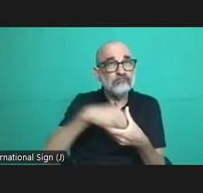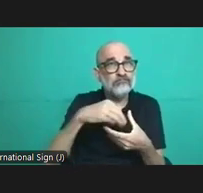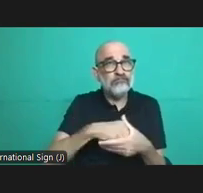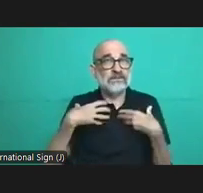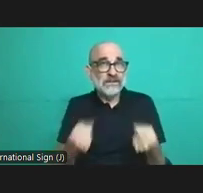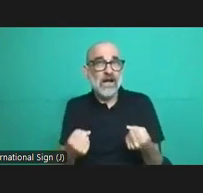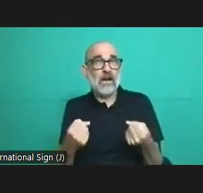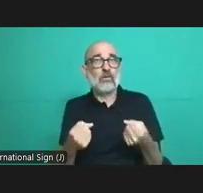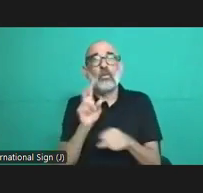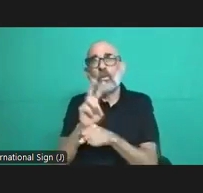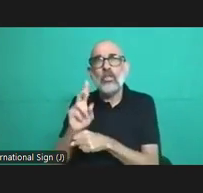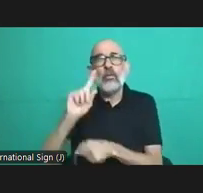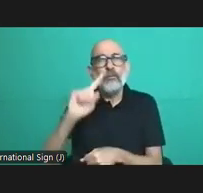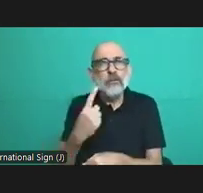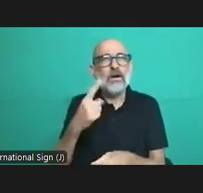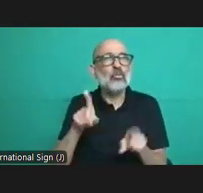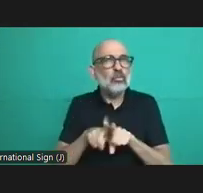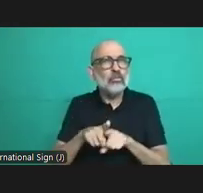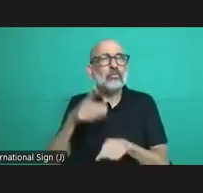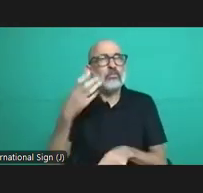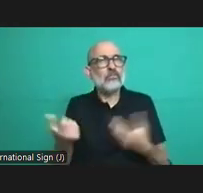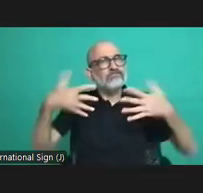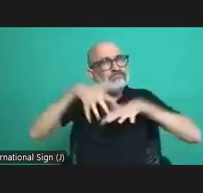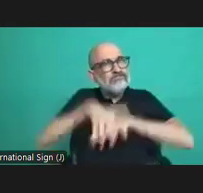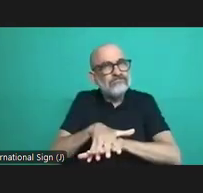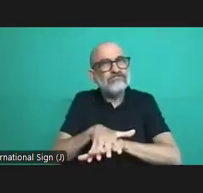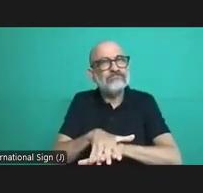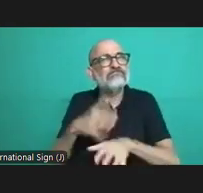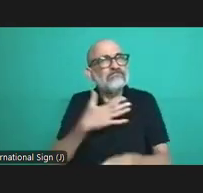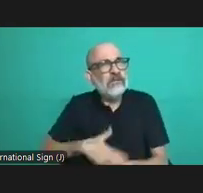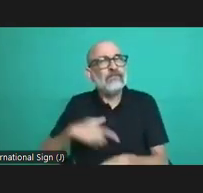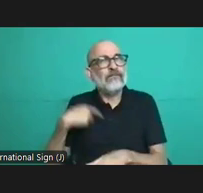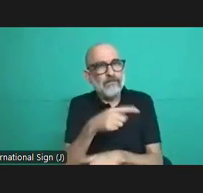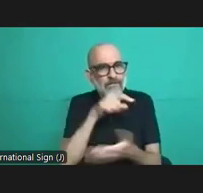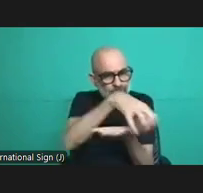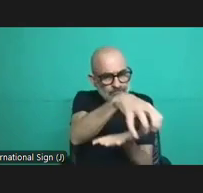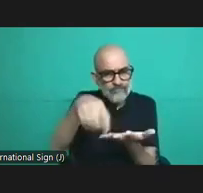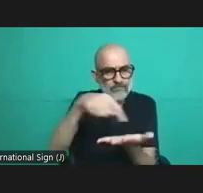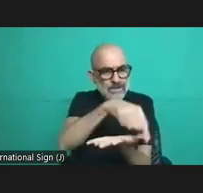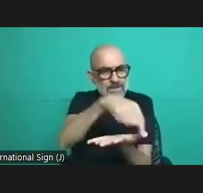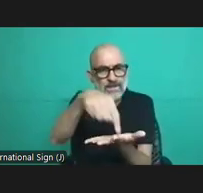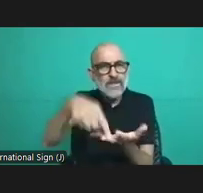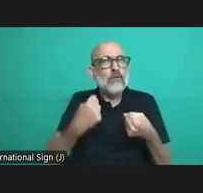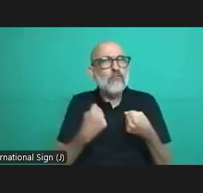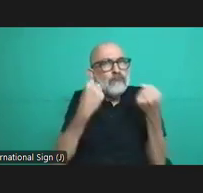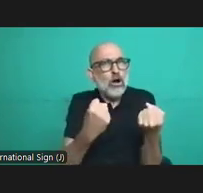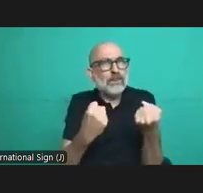achieve universal health access and universal health coverage. I note that Natalia Houghton mentioned